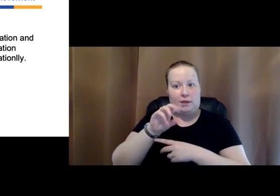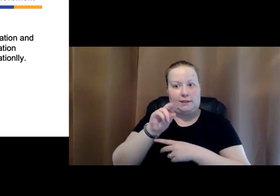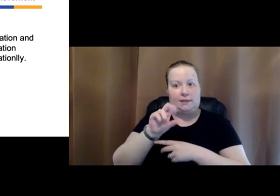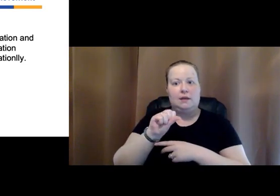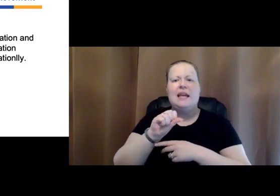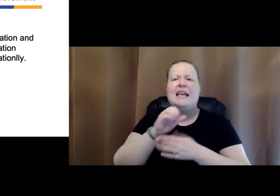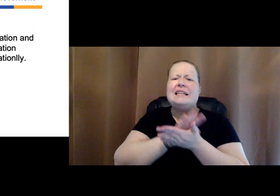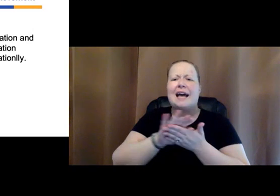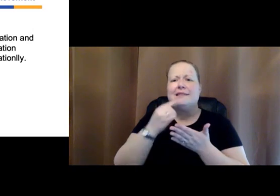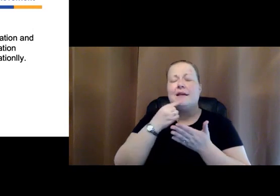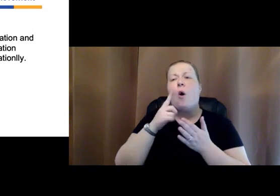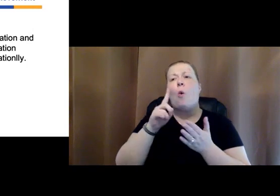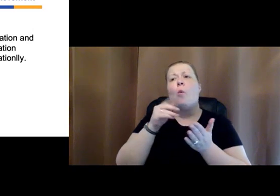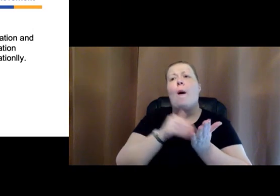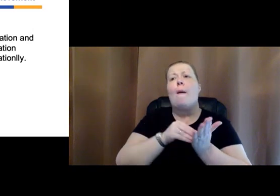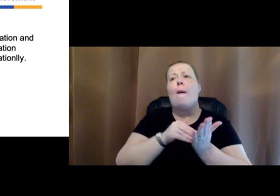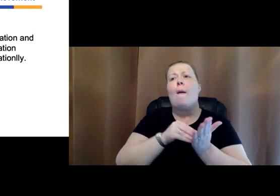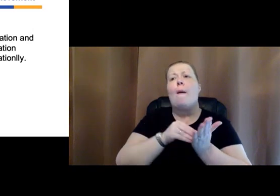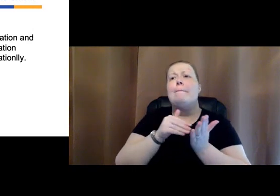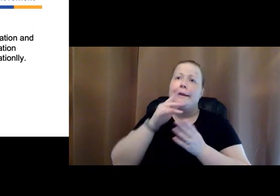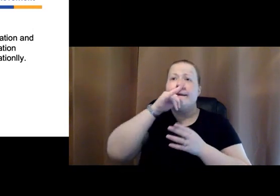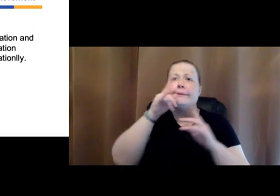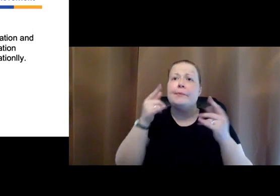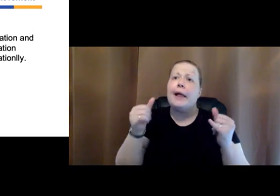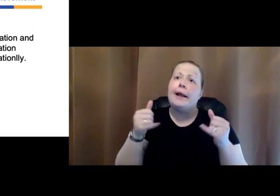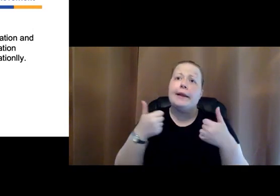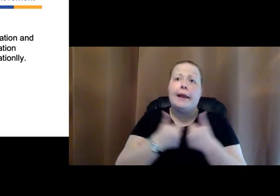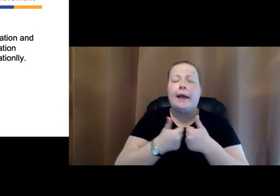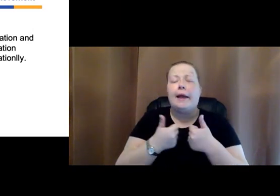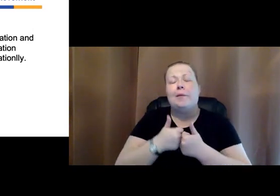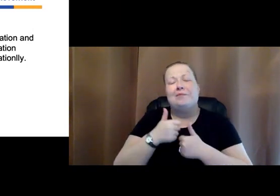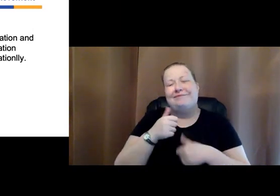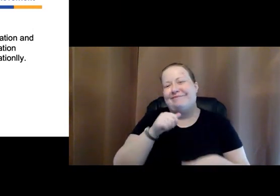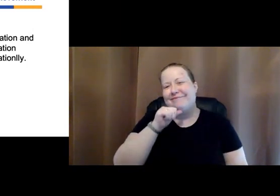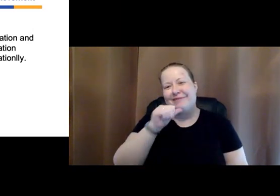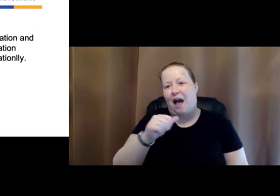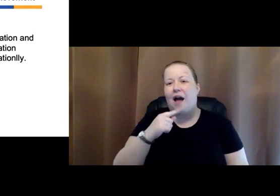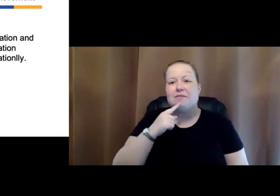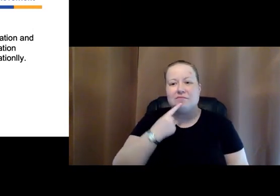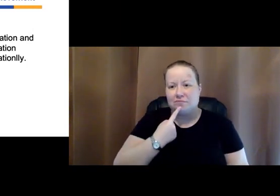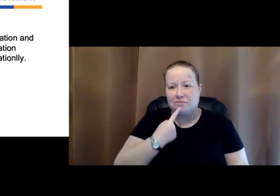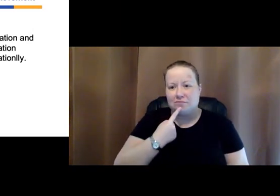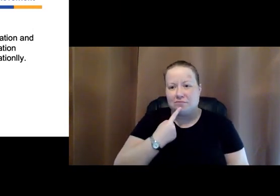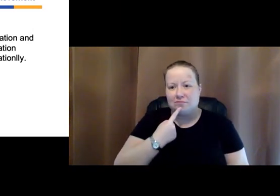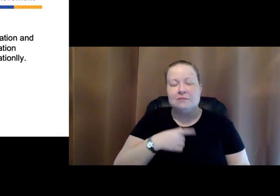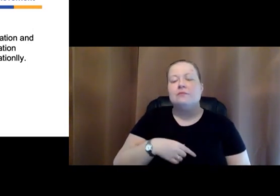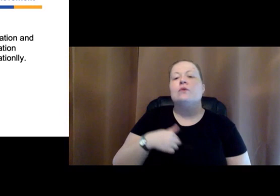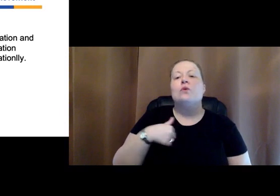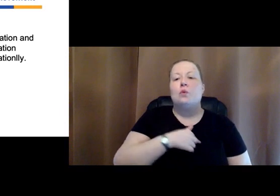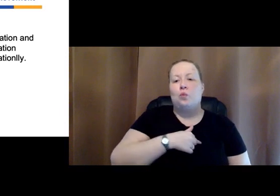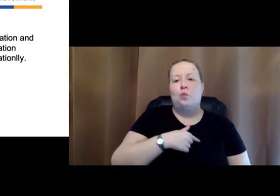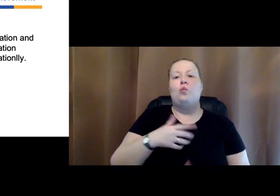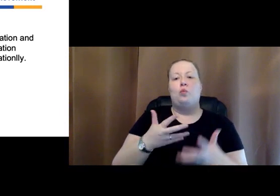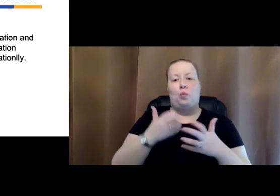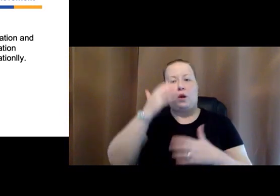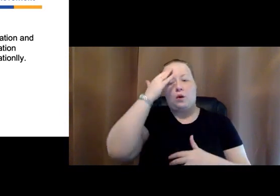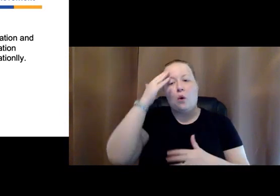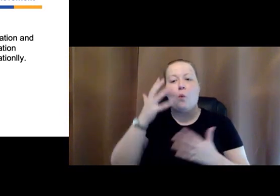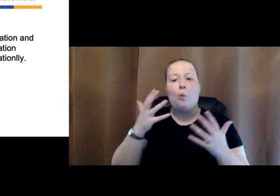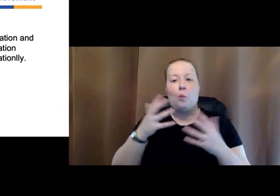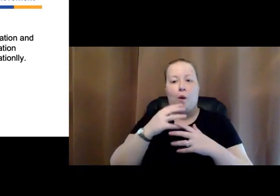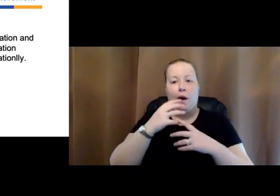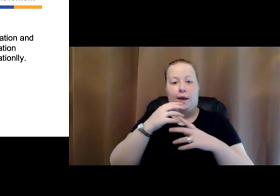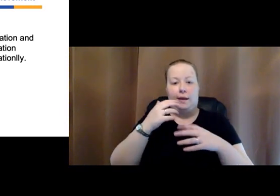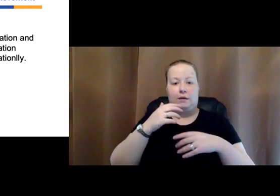this game, but that's not rigorous computer science education. We're looking at what makes this something that is scaffolded